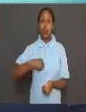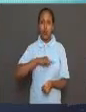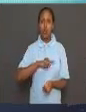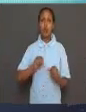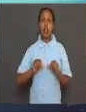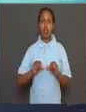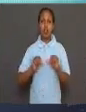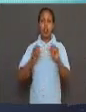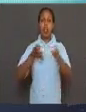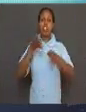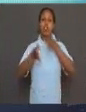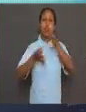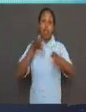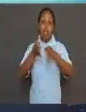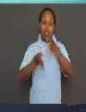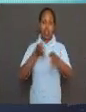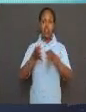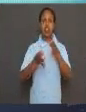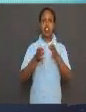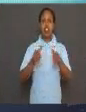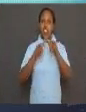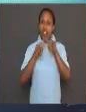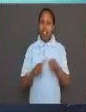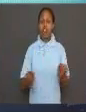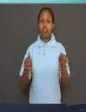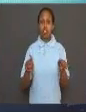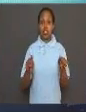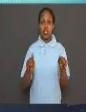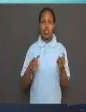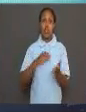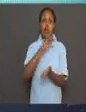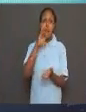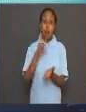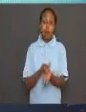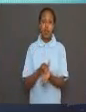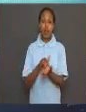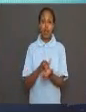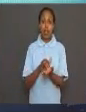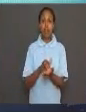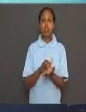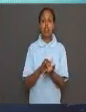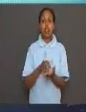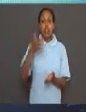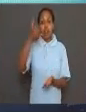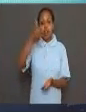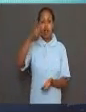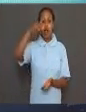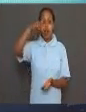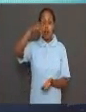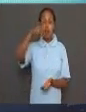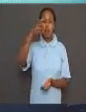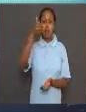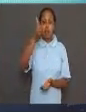will explain the difference between apparent